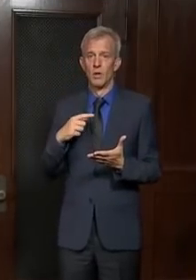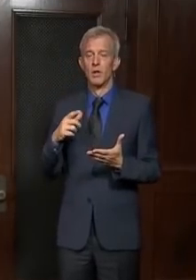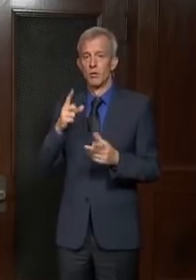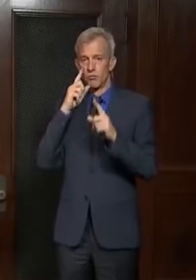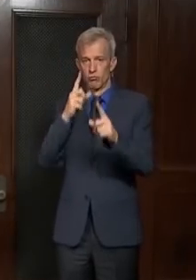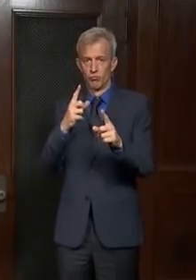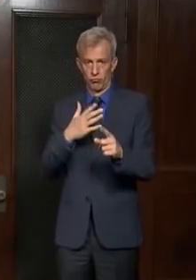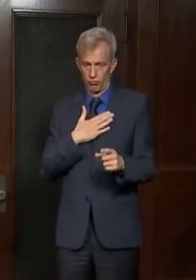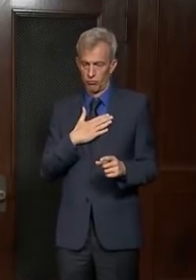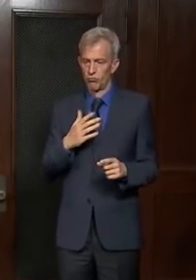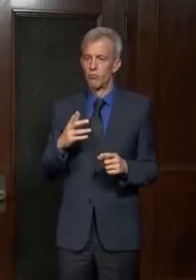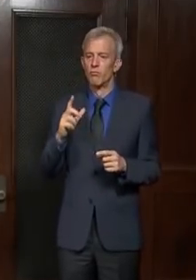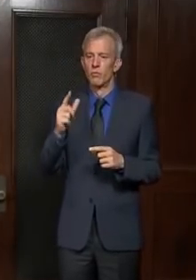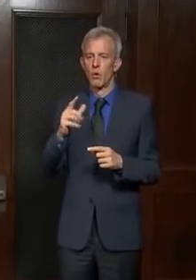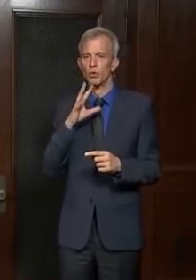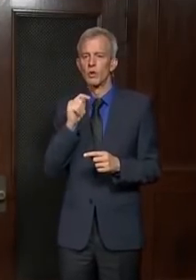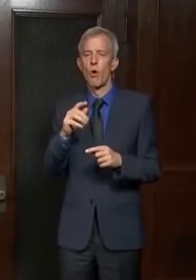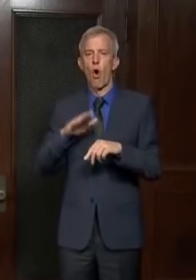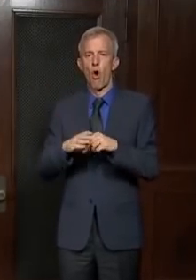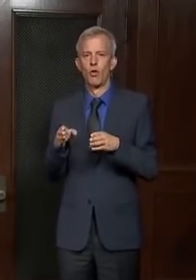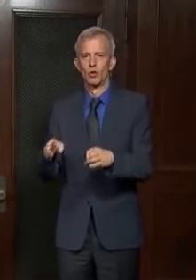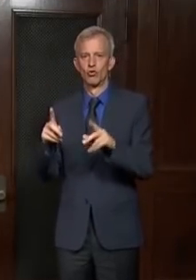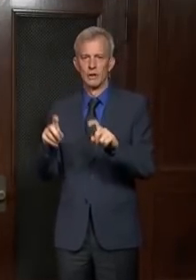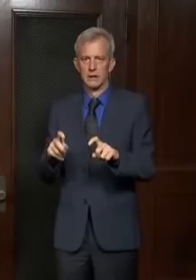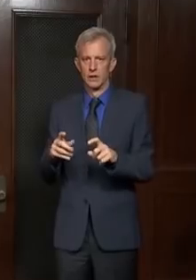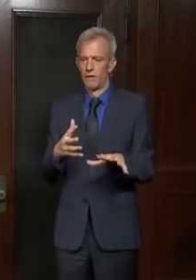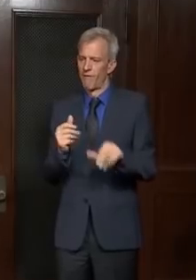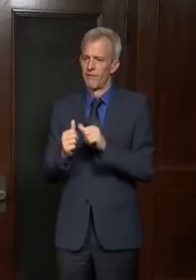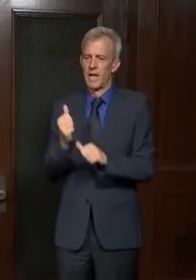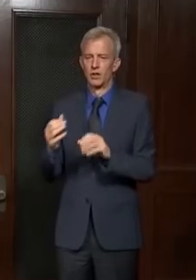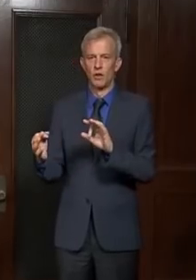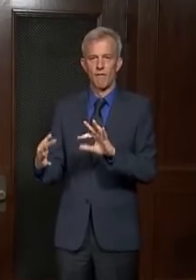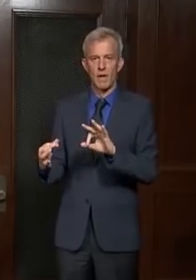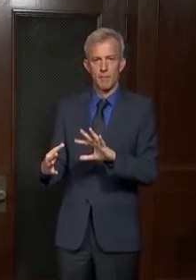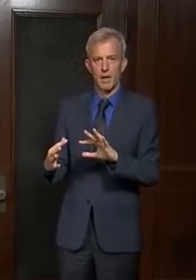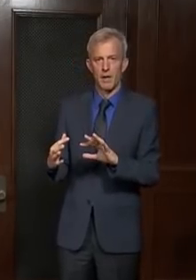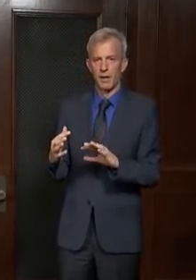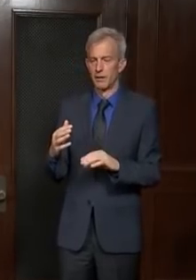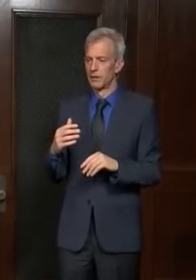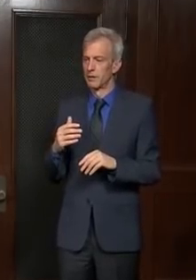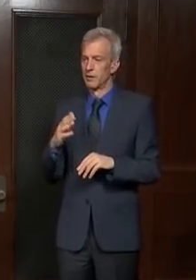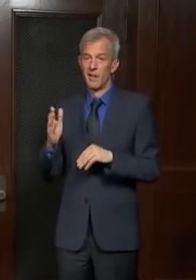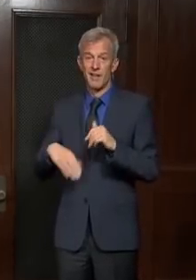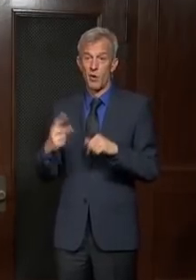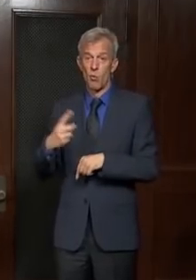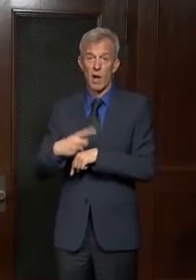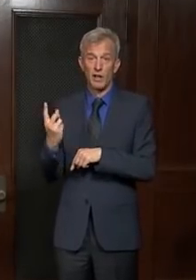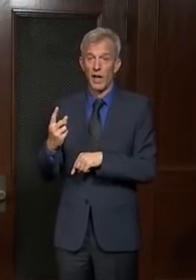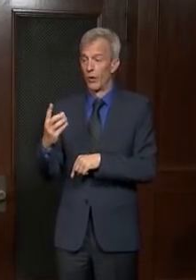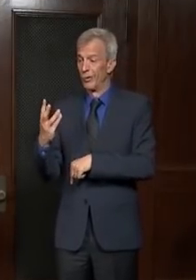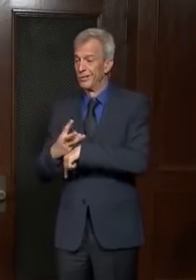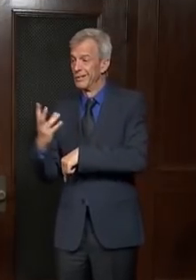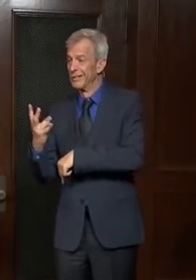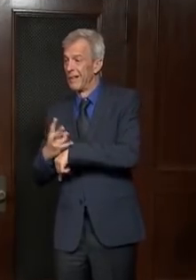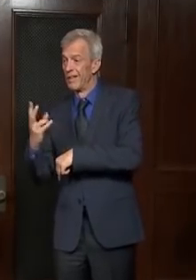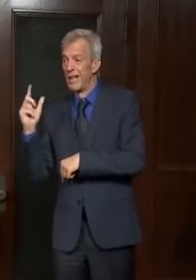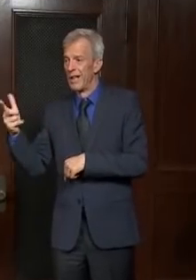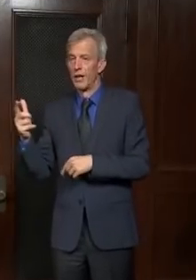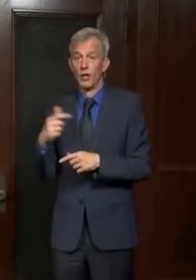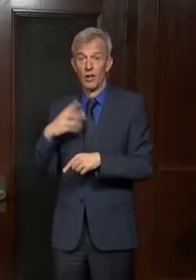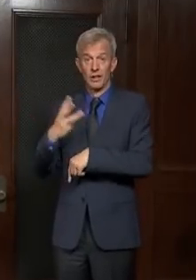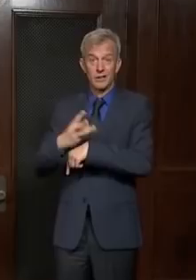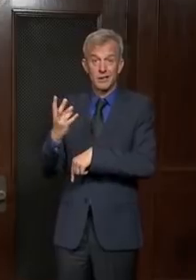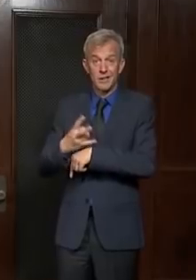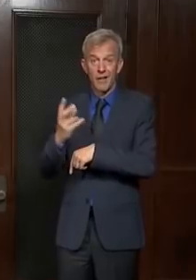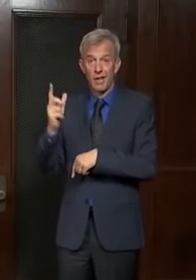testing that gives you some quicker feedback than a day or two, let alone 6 or 7 days later, where you might not be able to find that individual and